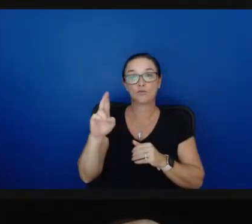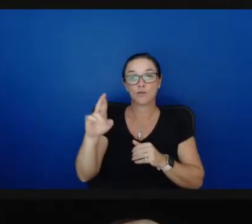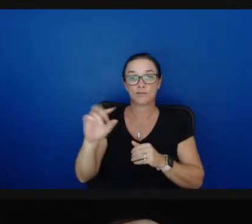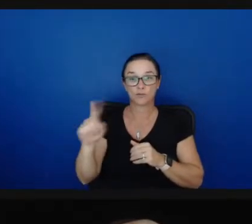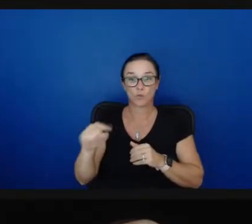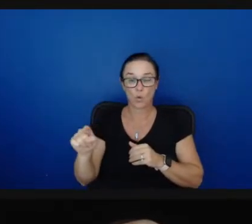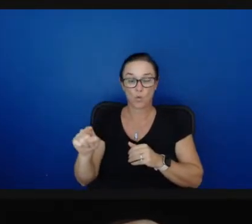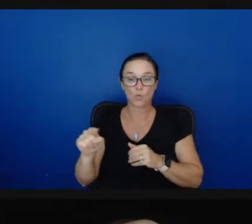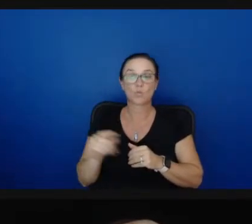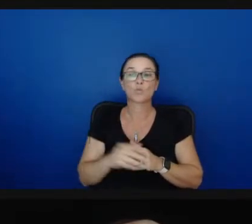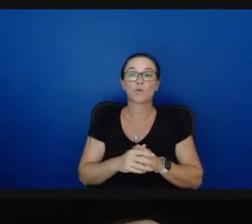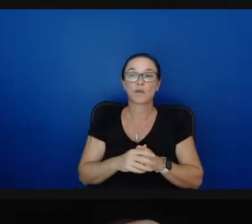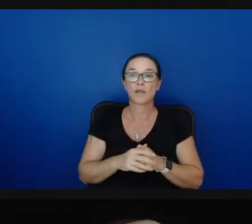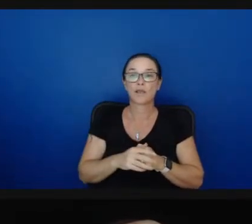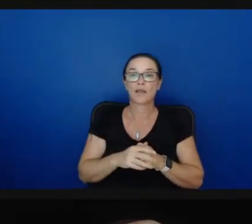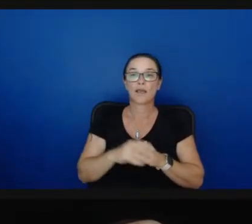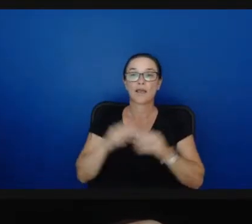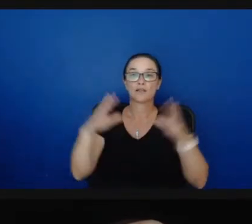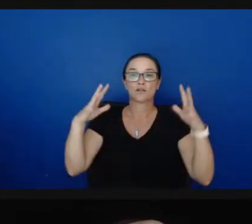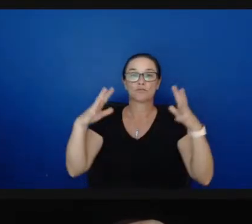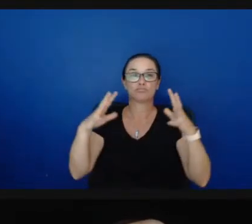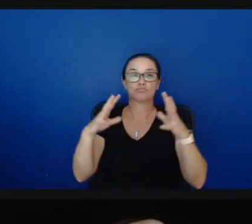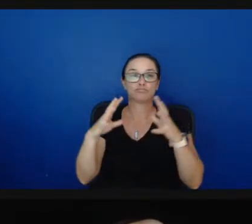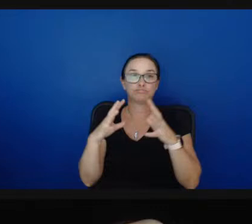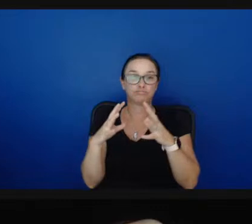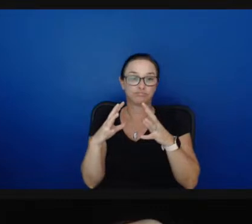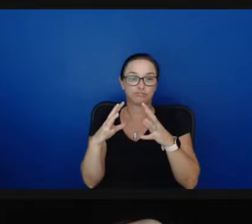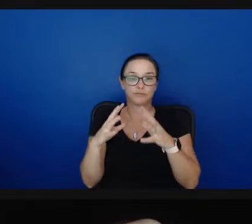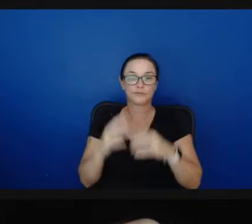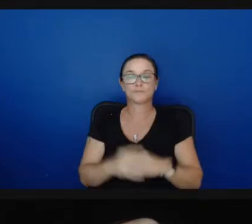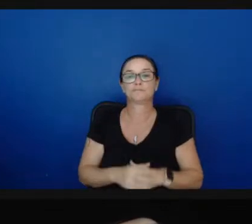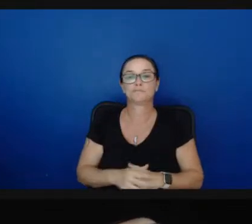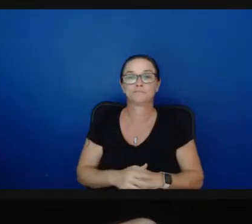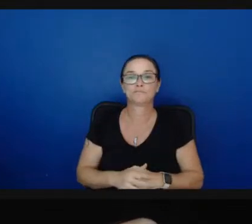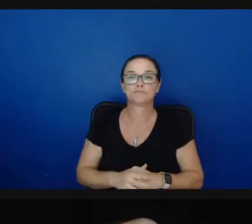just continued contraction as it sags closer together.